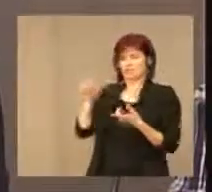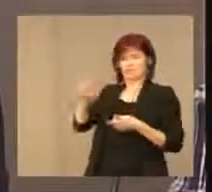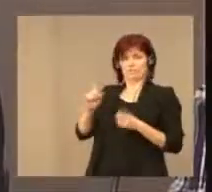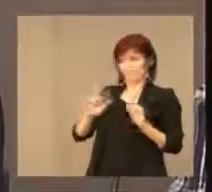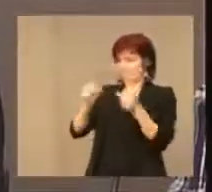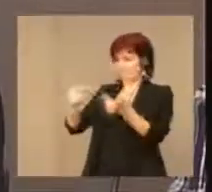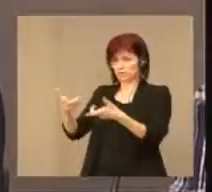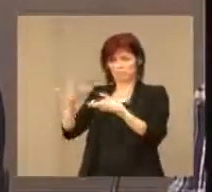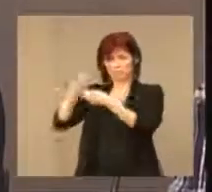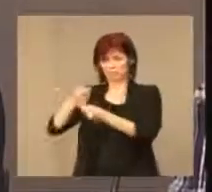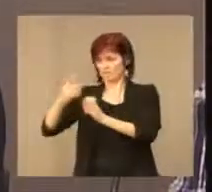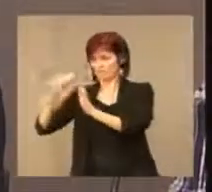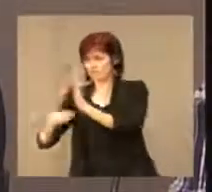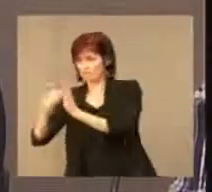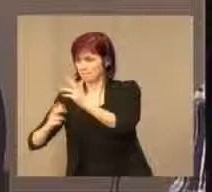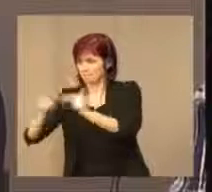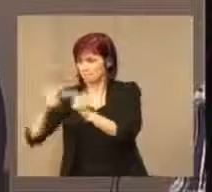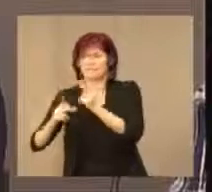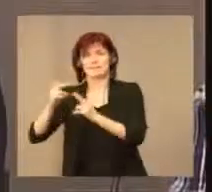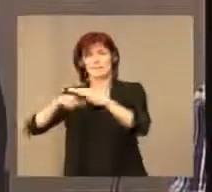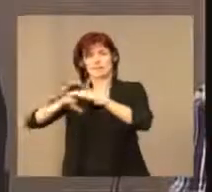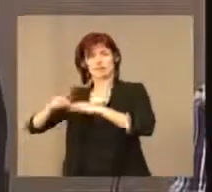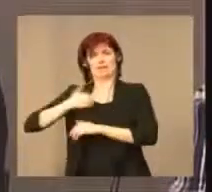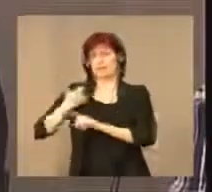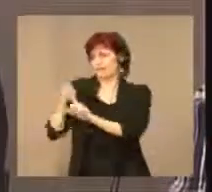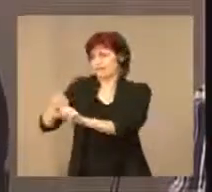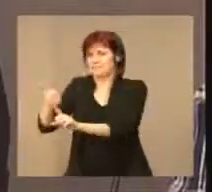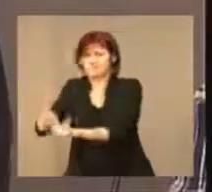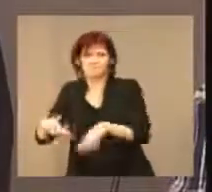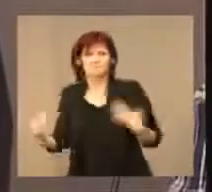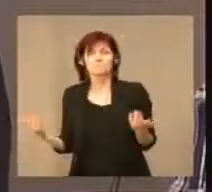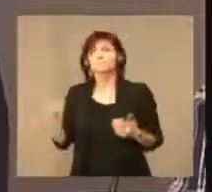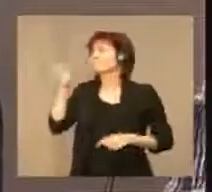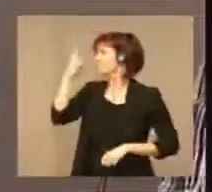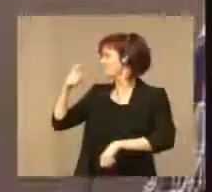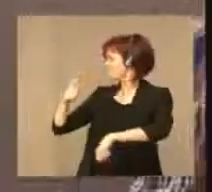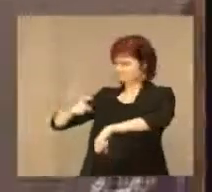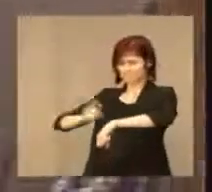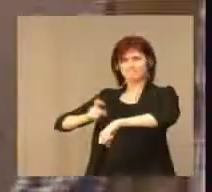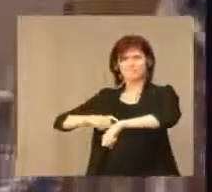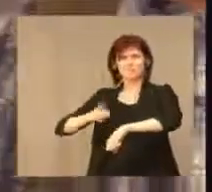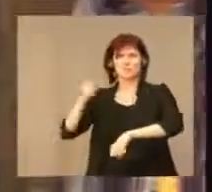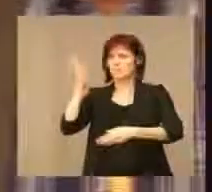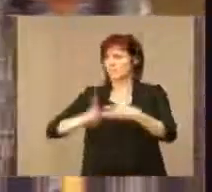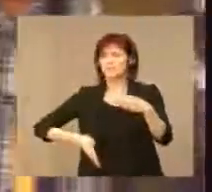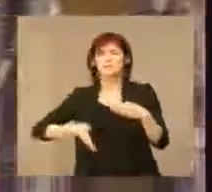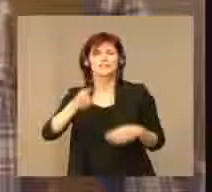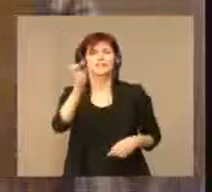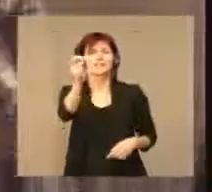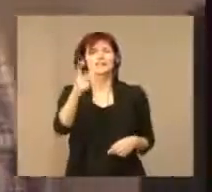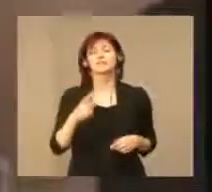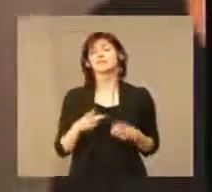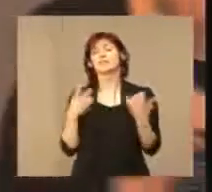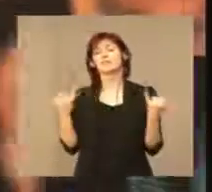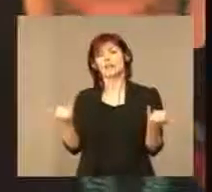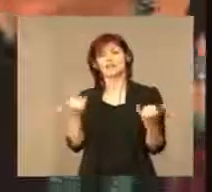Canada? Thank you. We're getting the hook. Oh. So, okay, in terms of